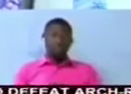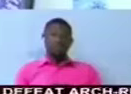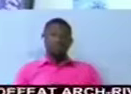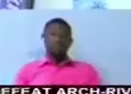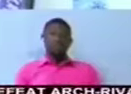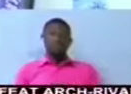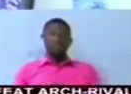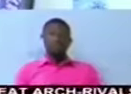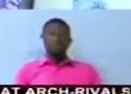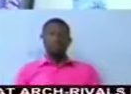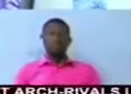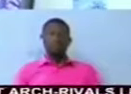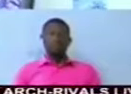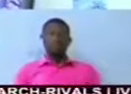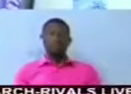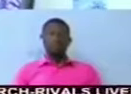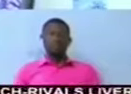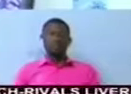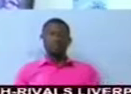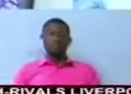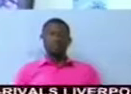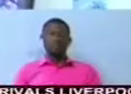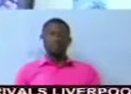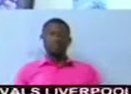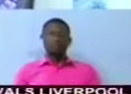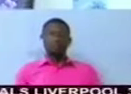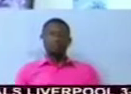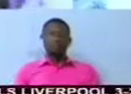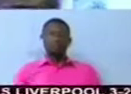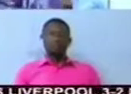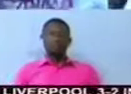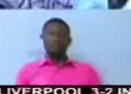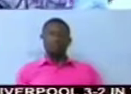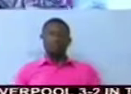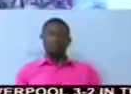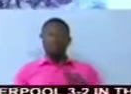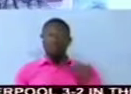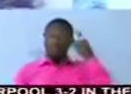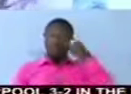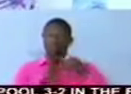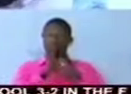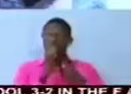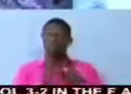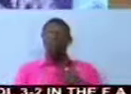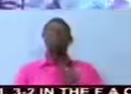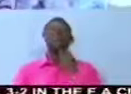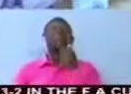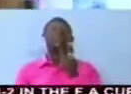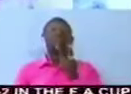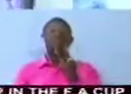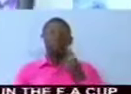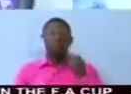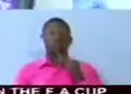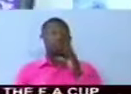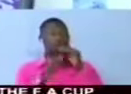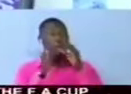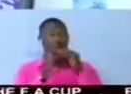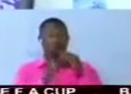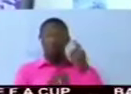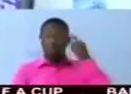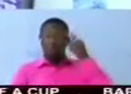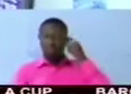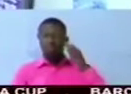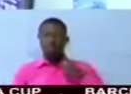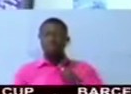yoho Lanka bu waxé ma xamé ko bu yoho lu né parce que I recognize his voice when he scream and he talks because we were in the same